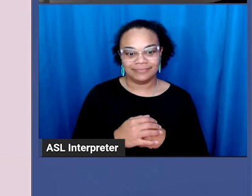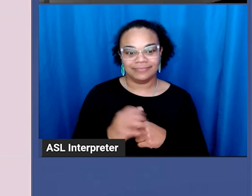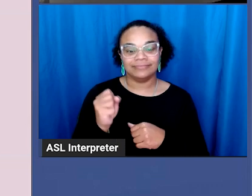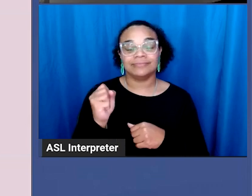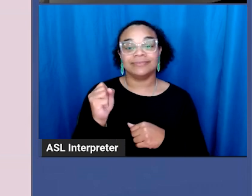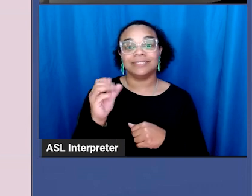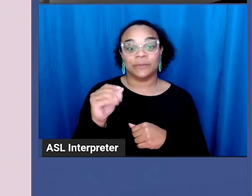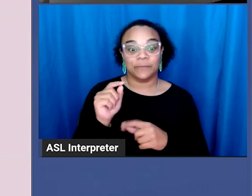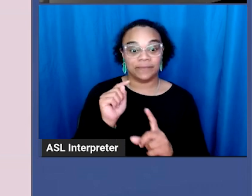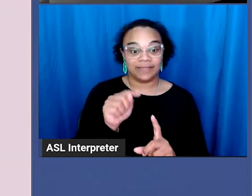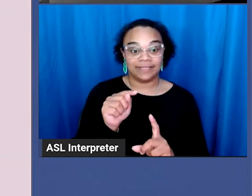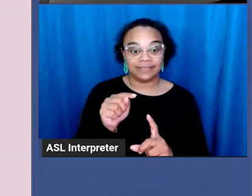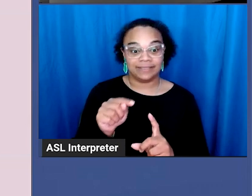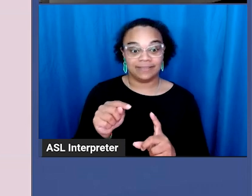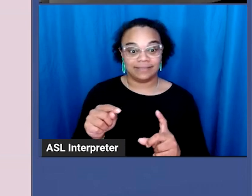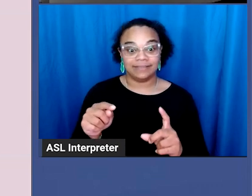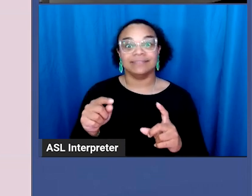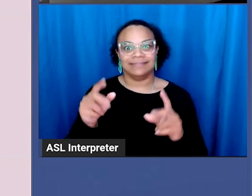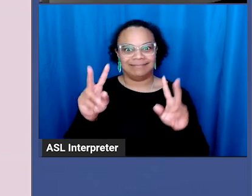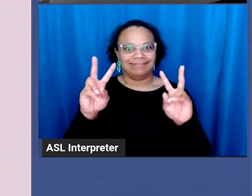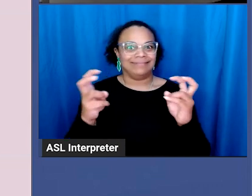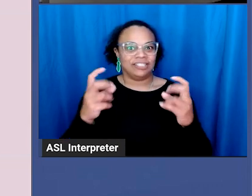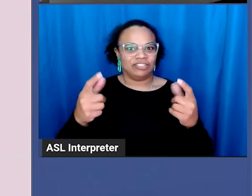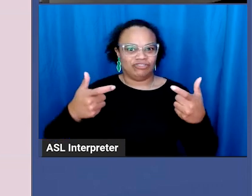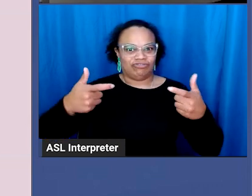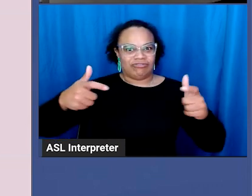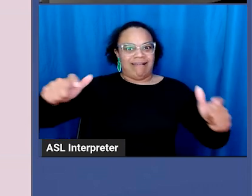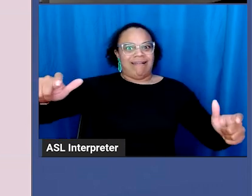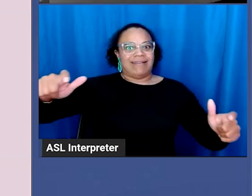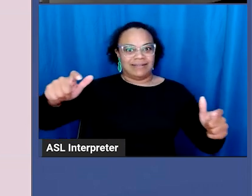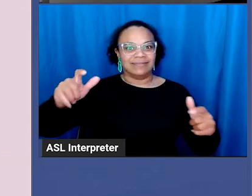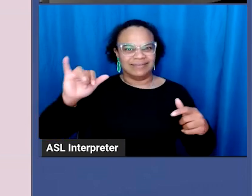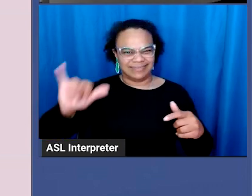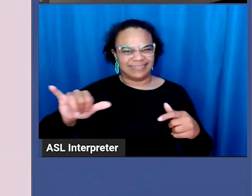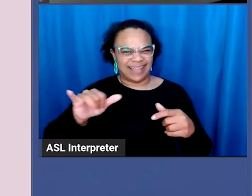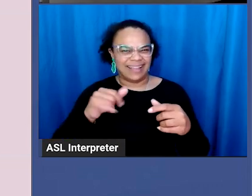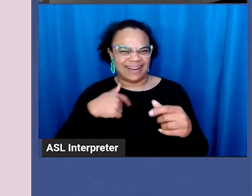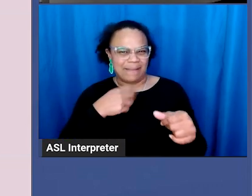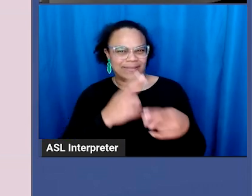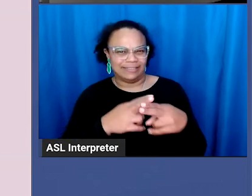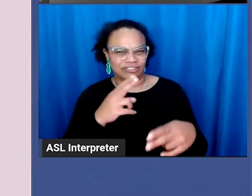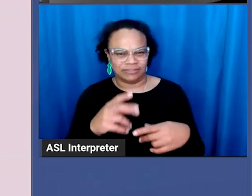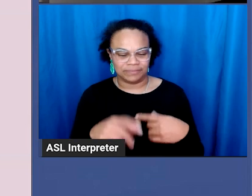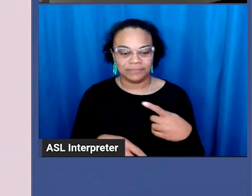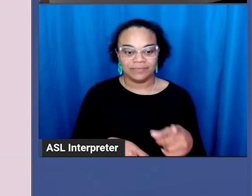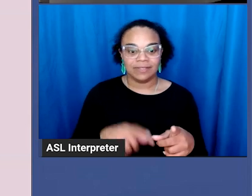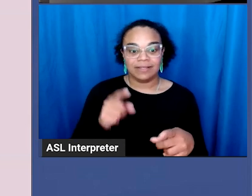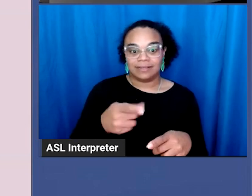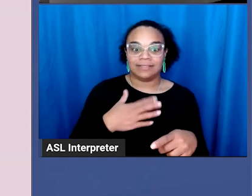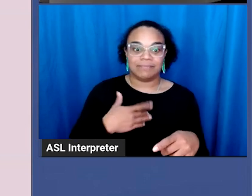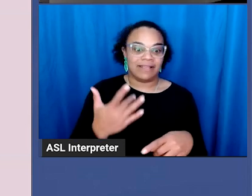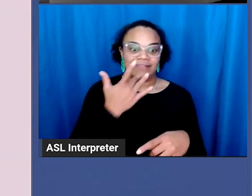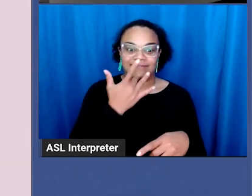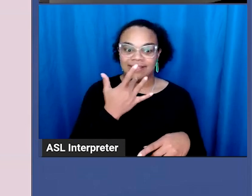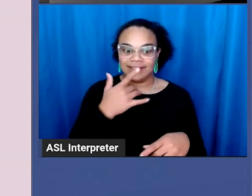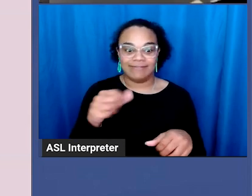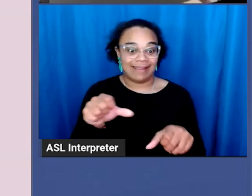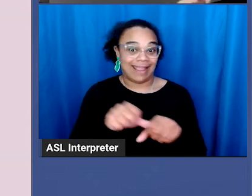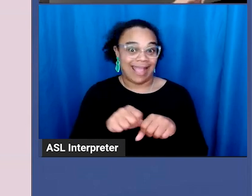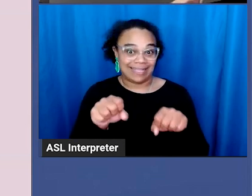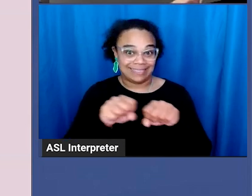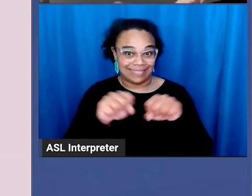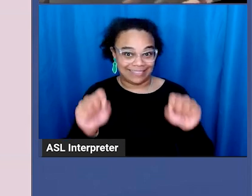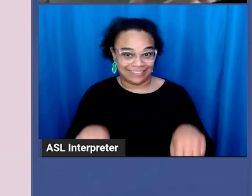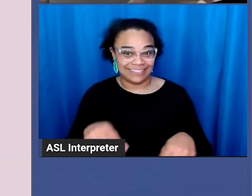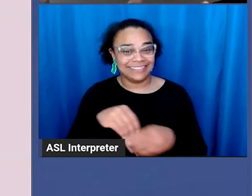So this is the giantess aspect that I was talking about. This is actually my favorite gas station